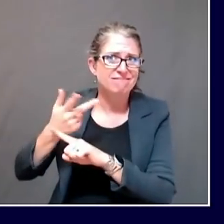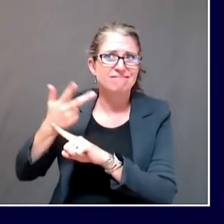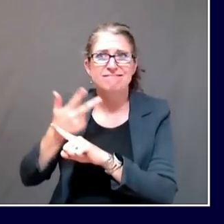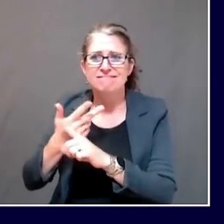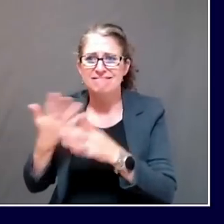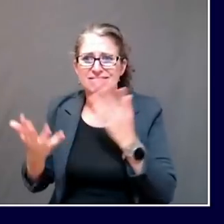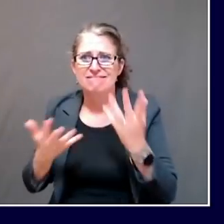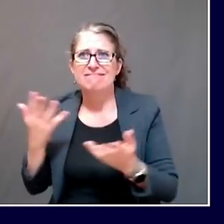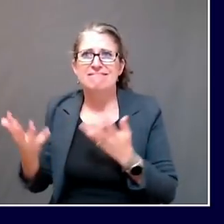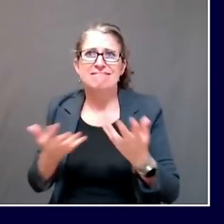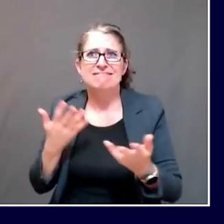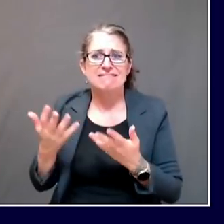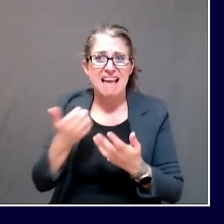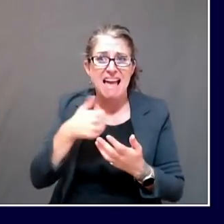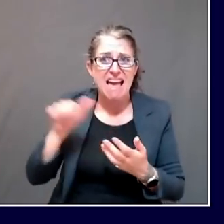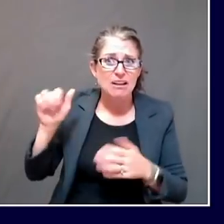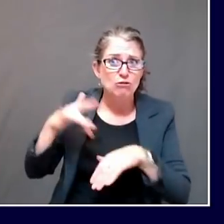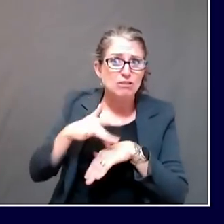them?